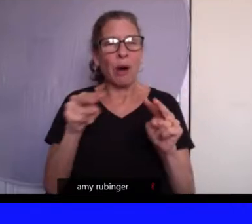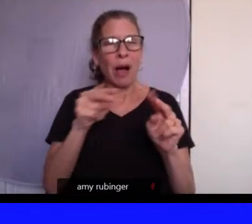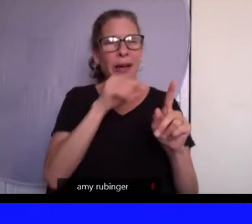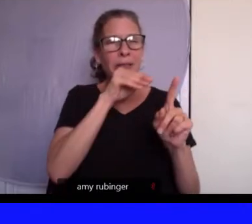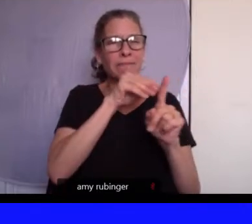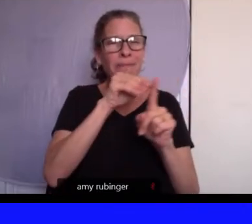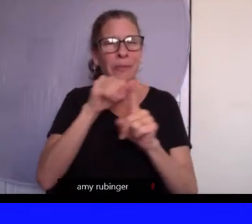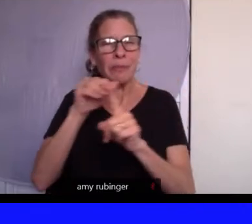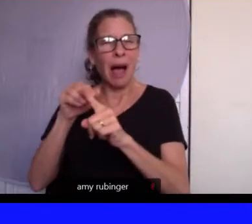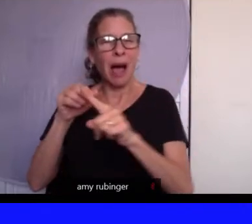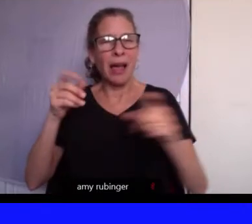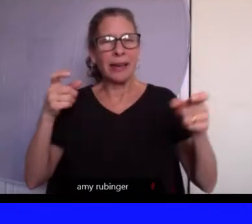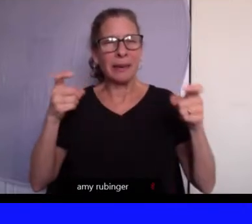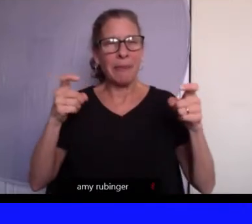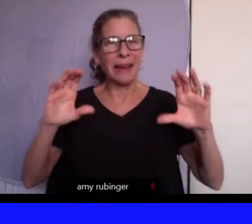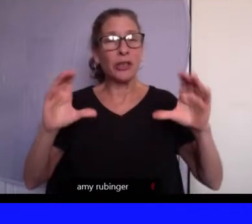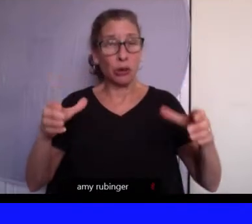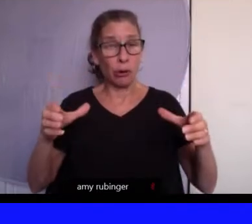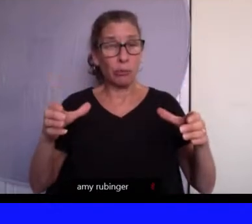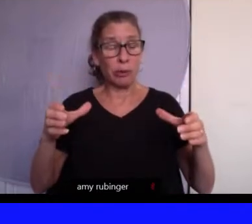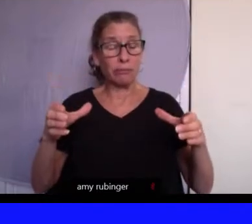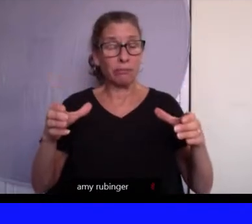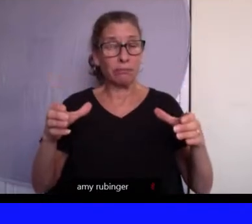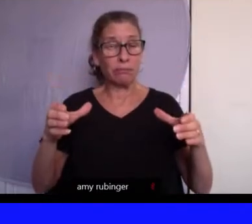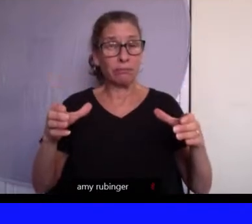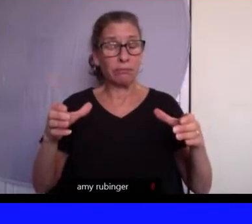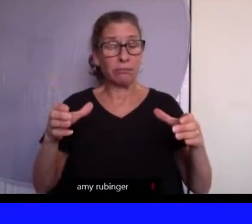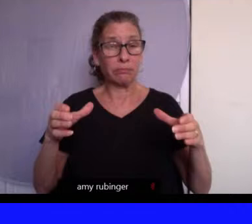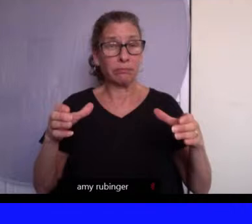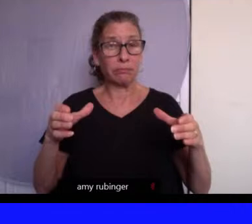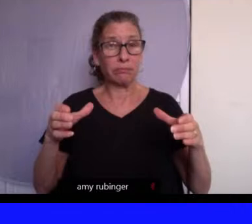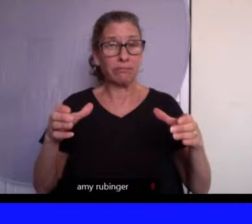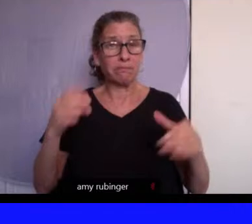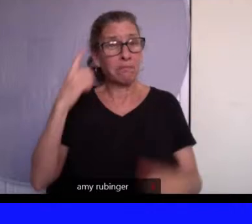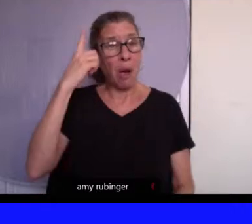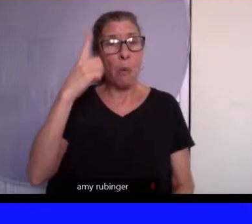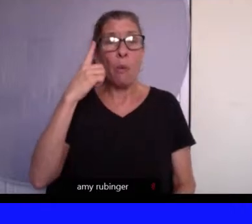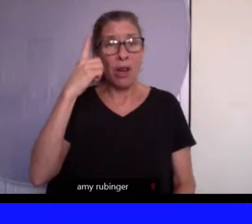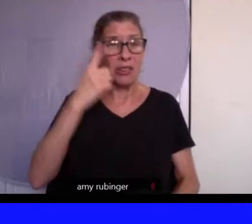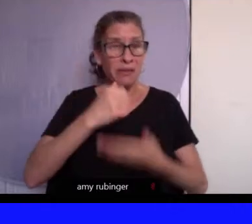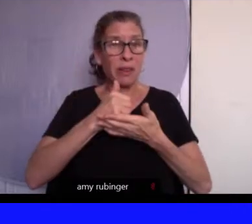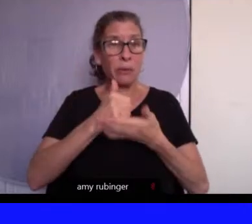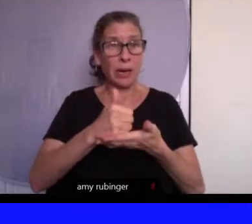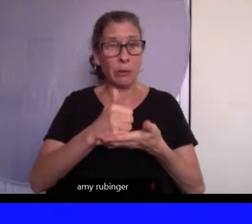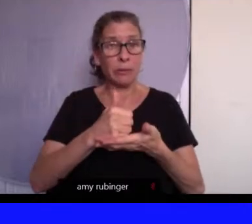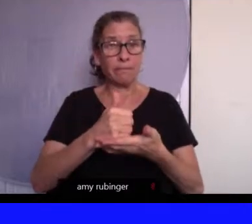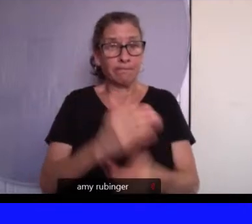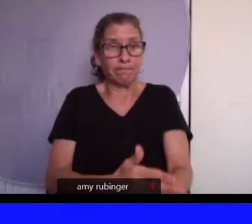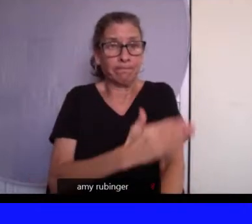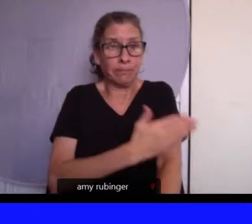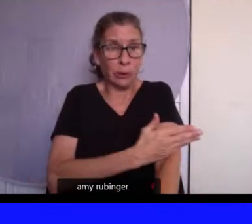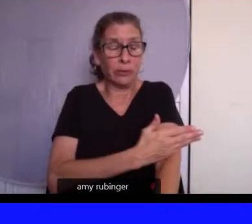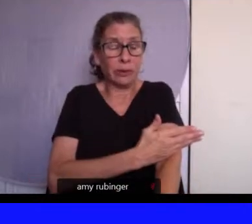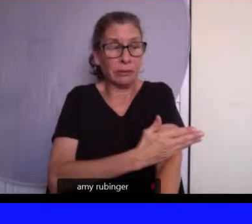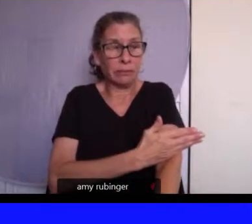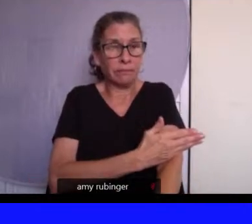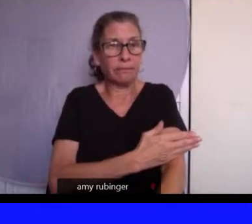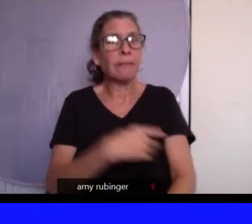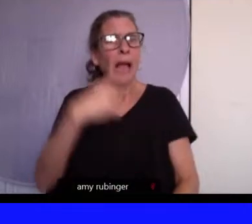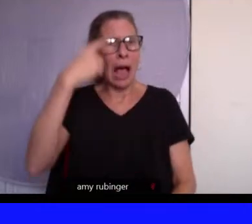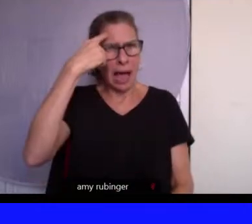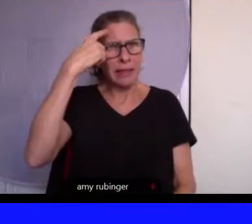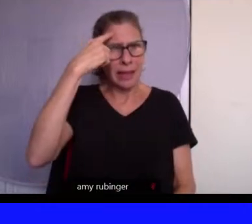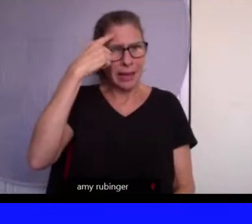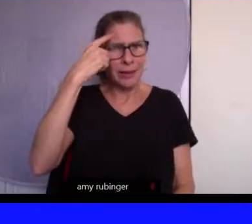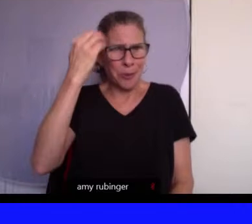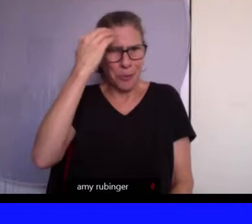The help from home care does that as well. But the point you're making, should it be a single person? I think a through the person length of the should year? call me every